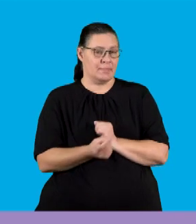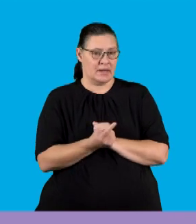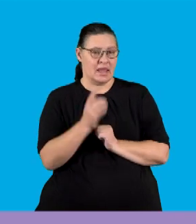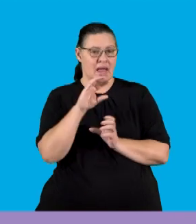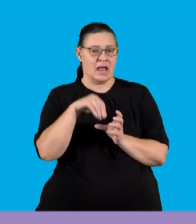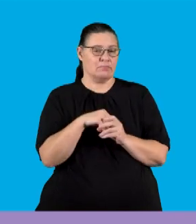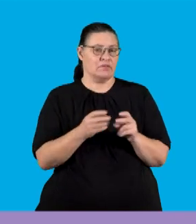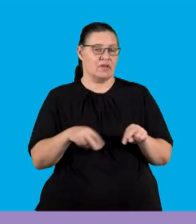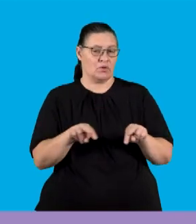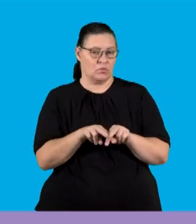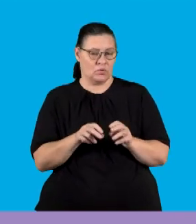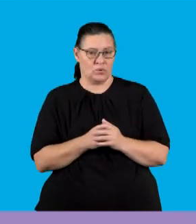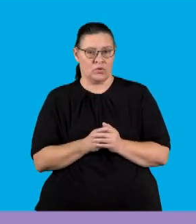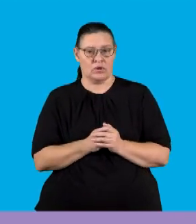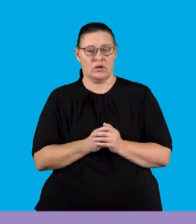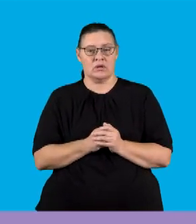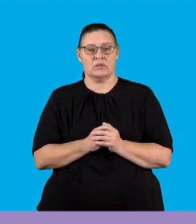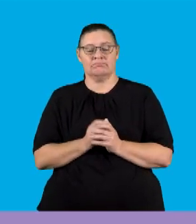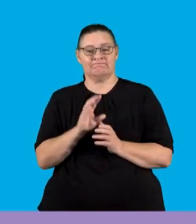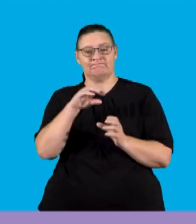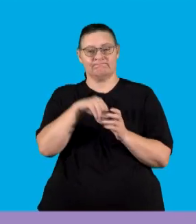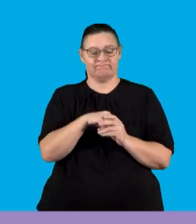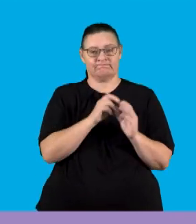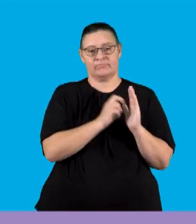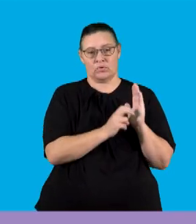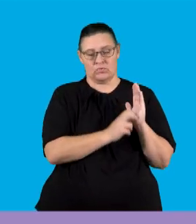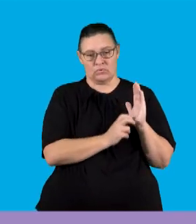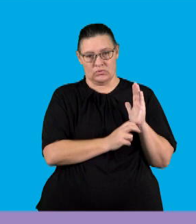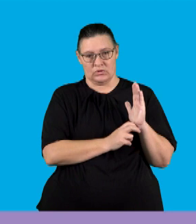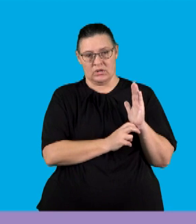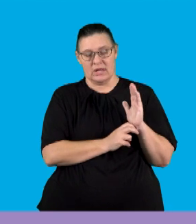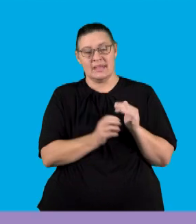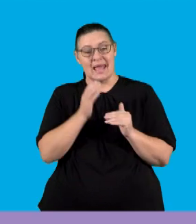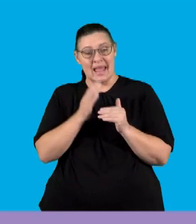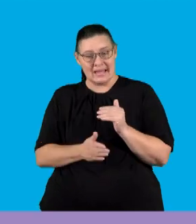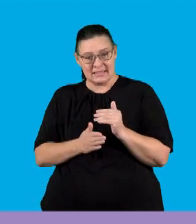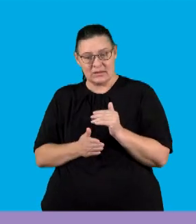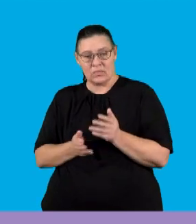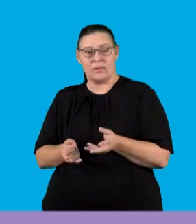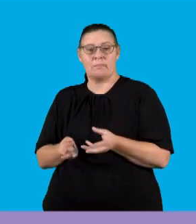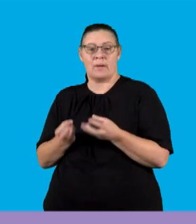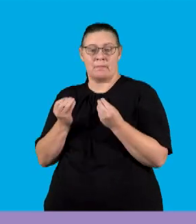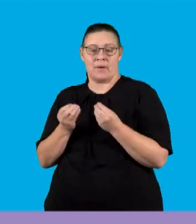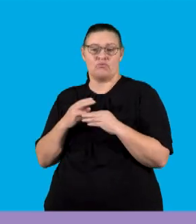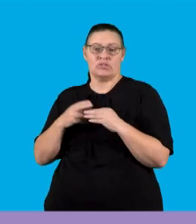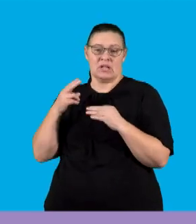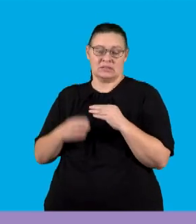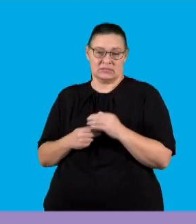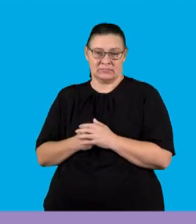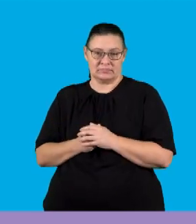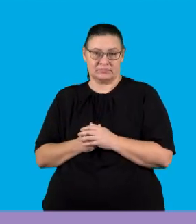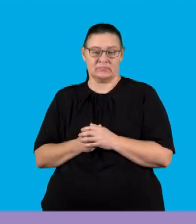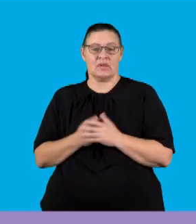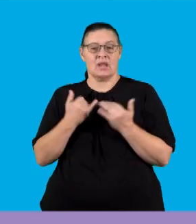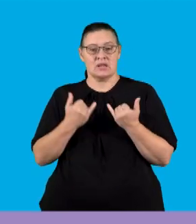those input values? Well, they are going to go into the rule, and then in the end we will get our result. But right now